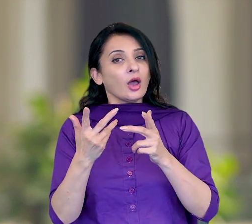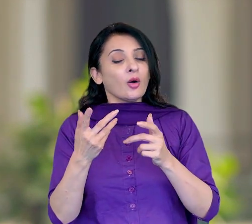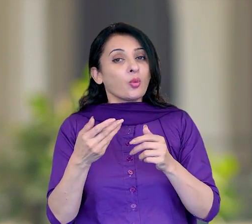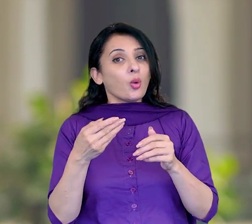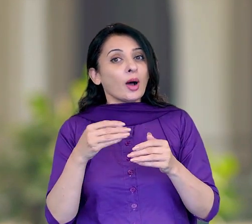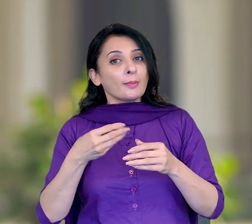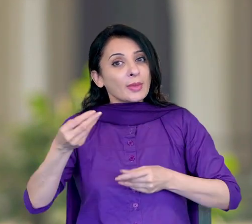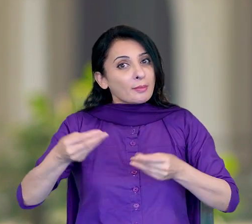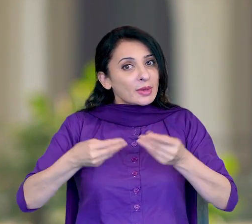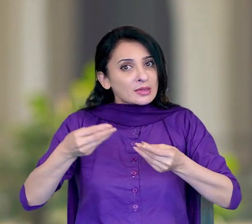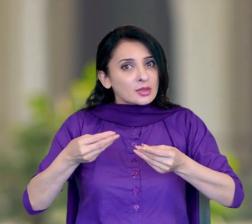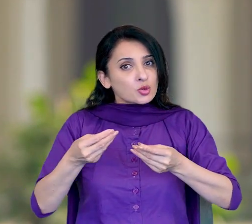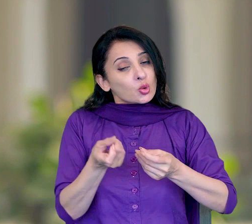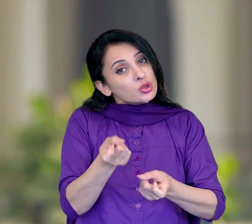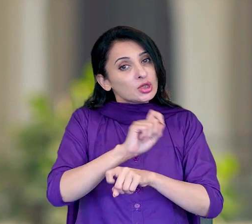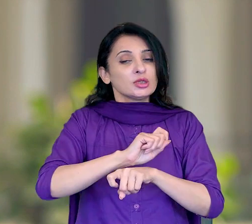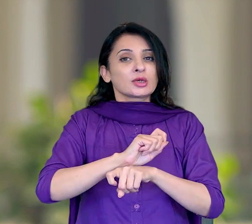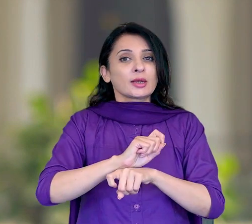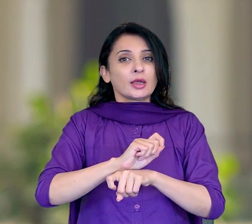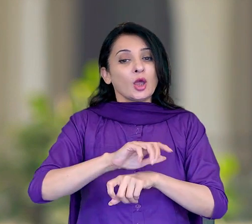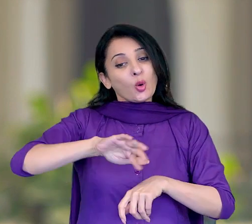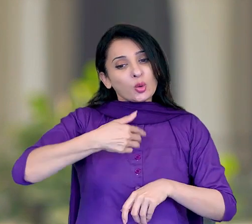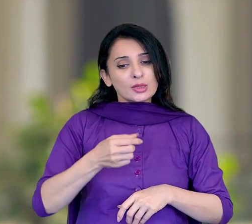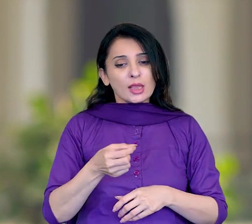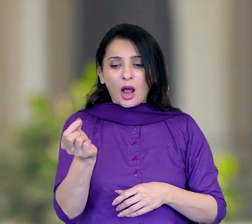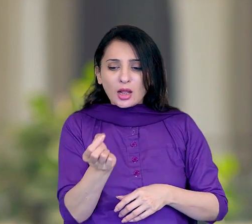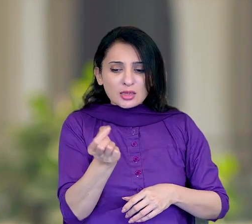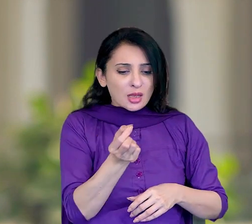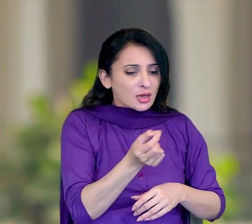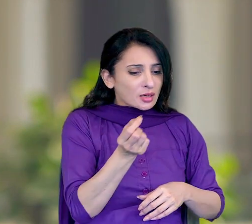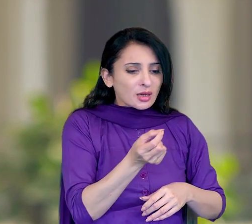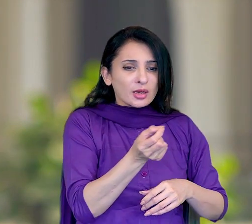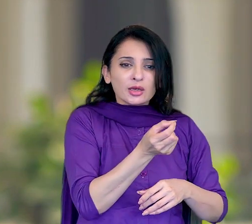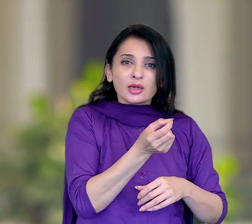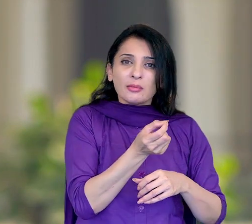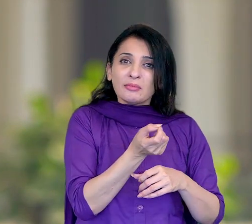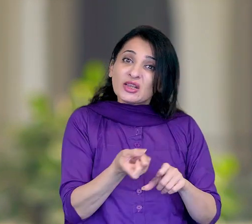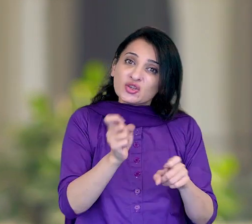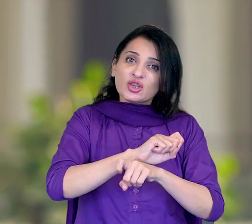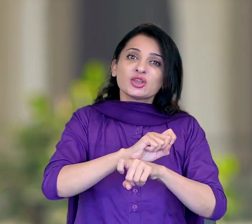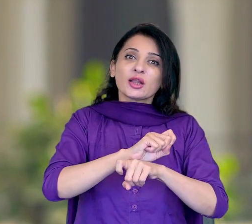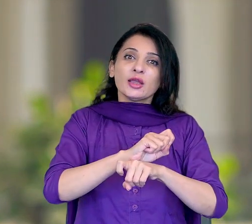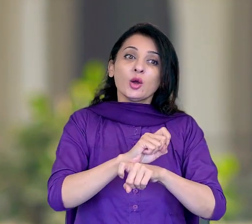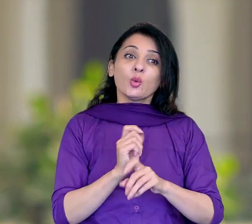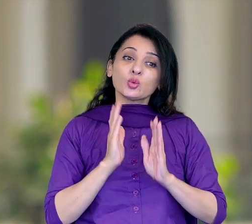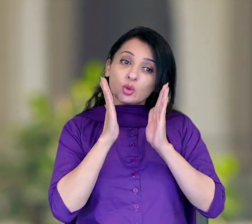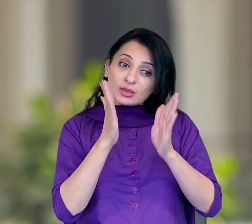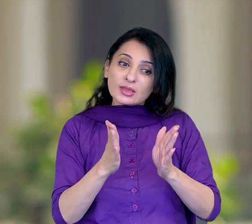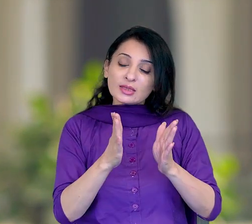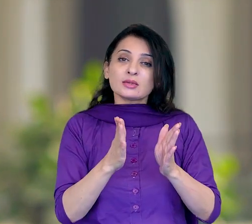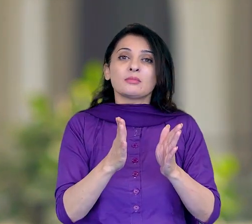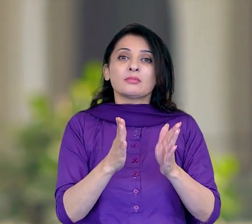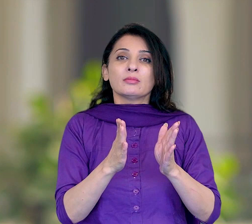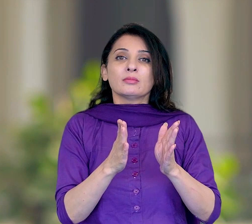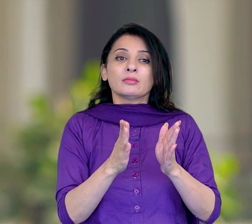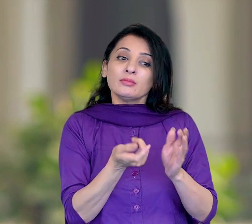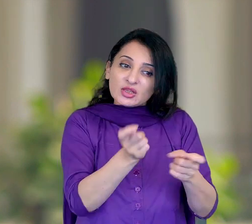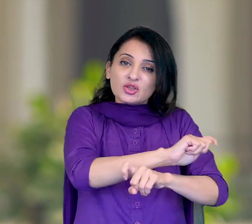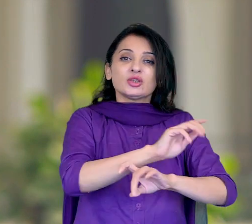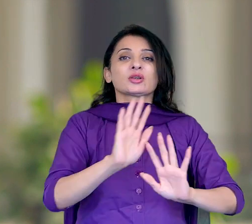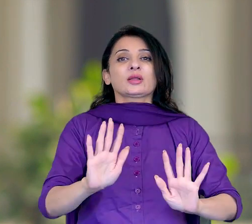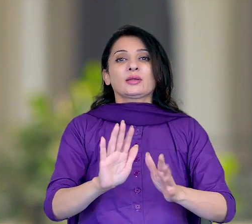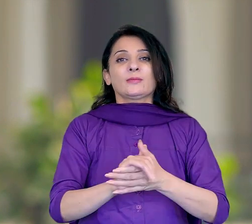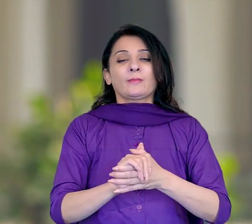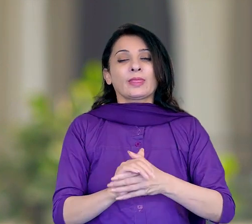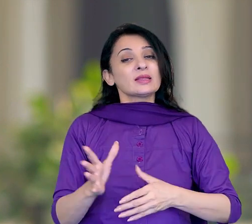system process. Now, in system, what happened was that everything had to be digitalized, everything had to be organized,